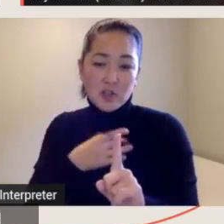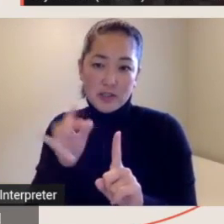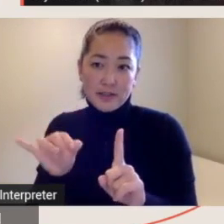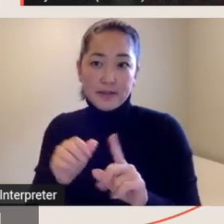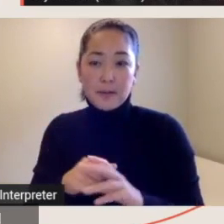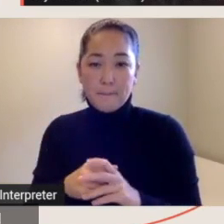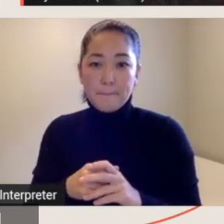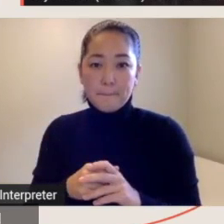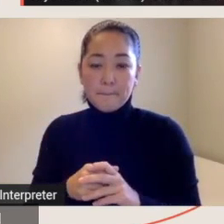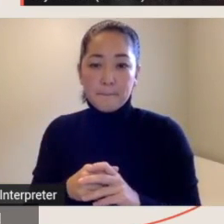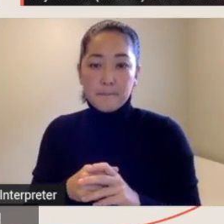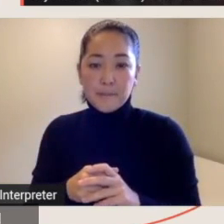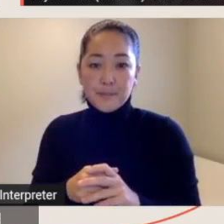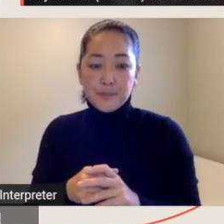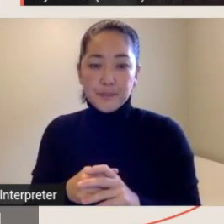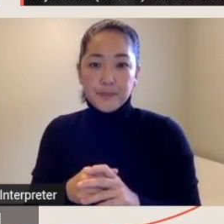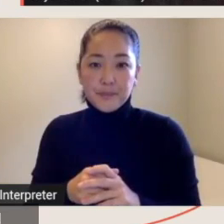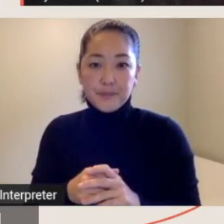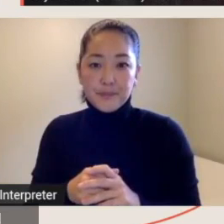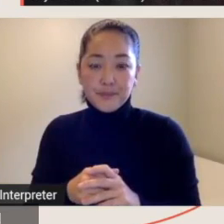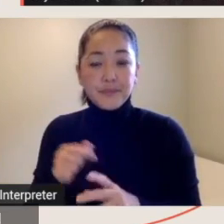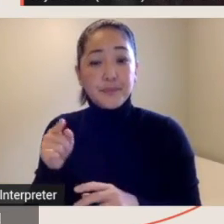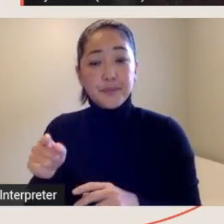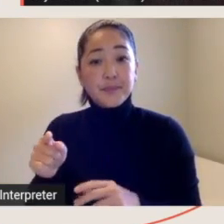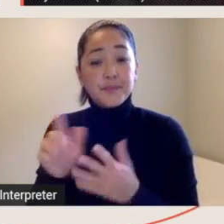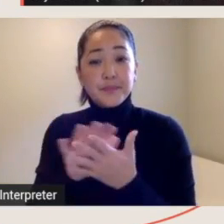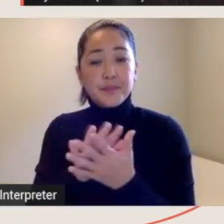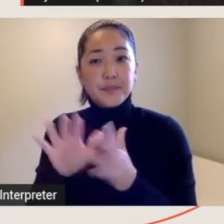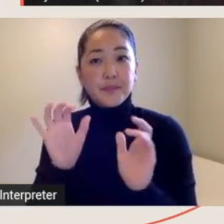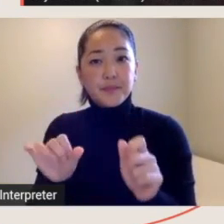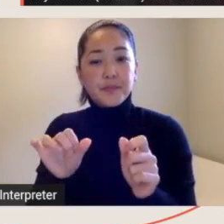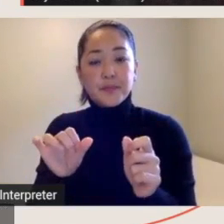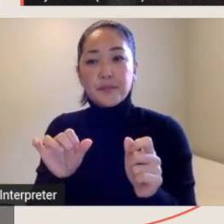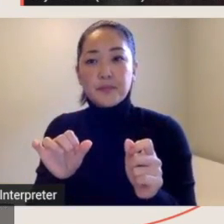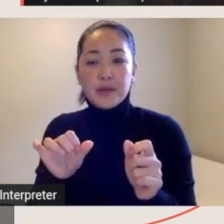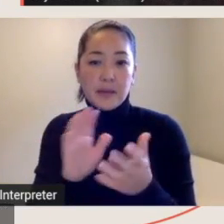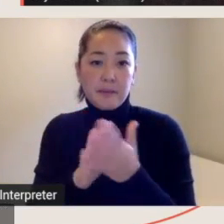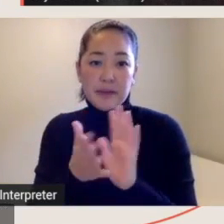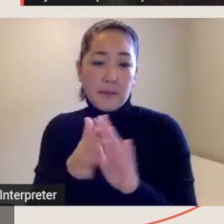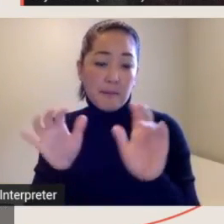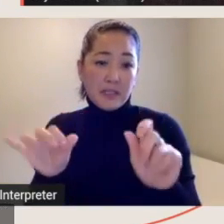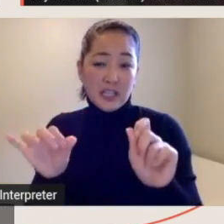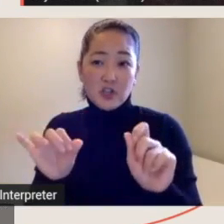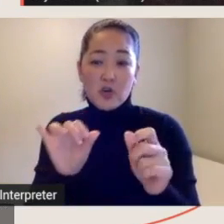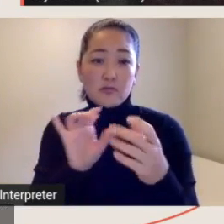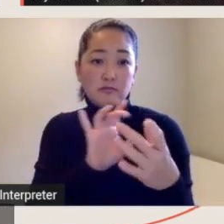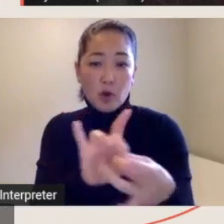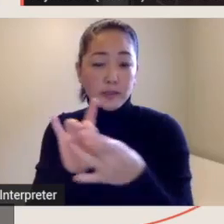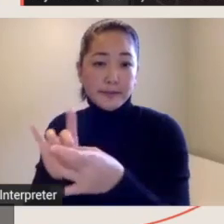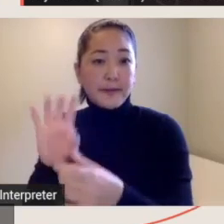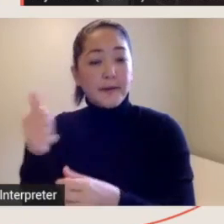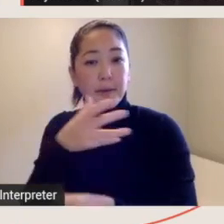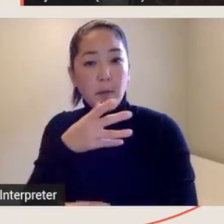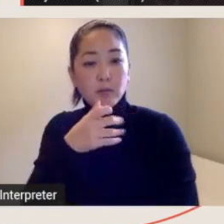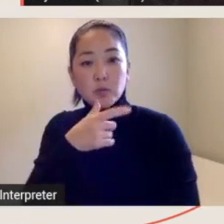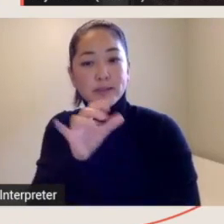then the film could reach its potential in a way for her. That's amazing. We do have some